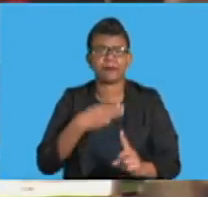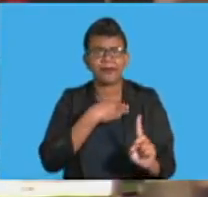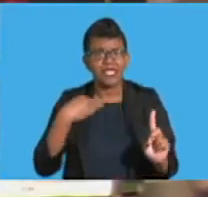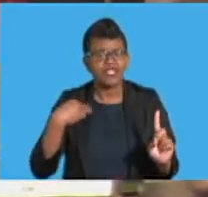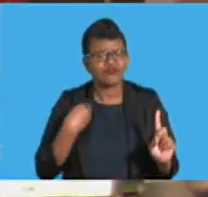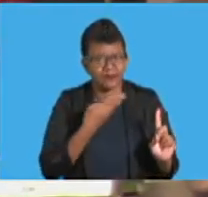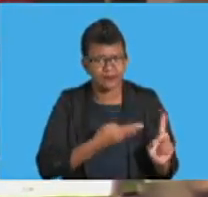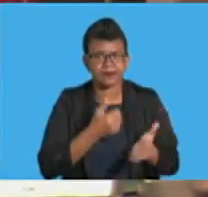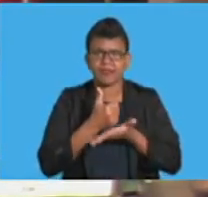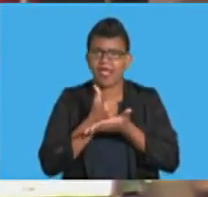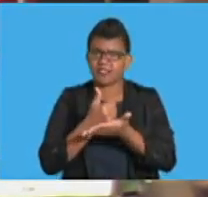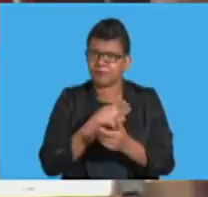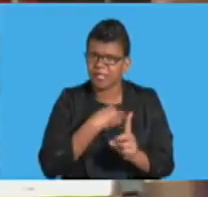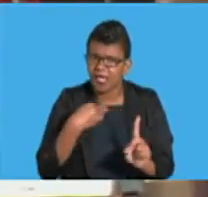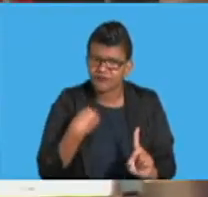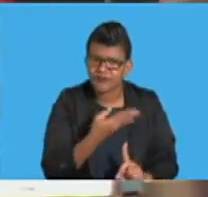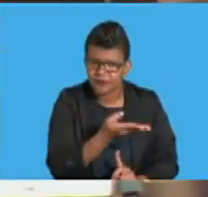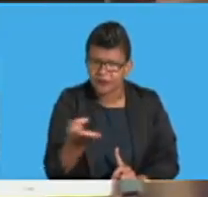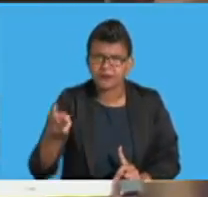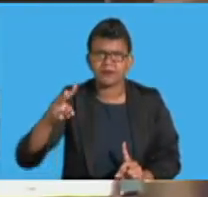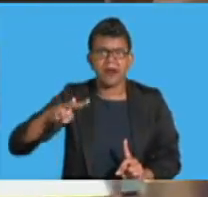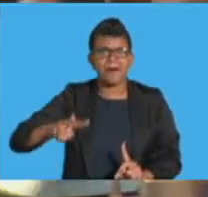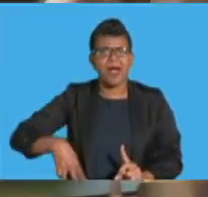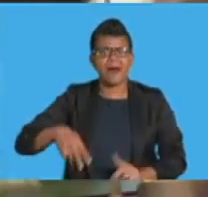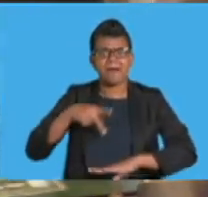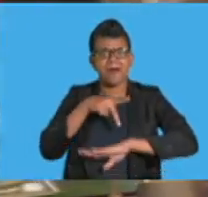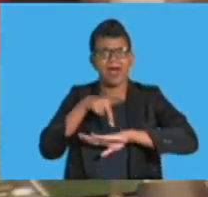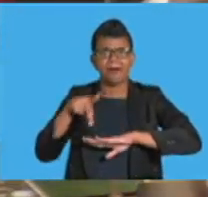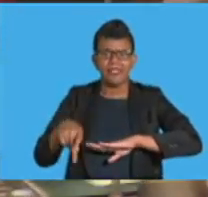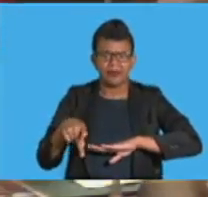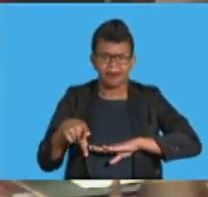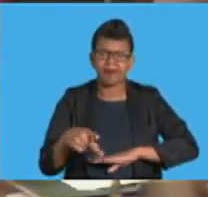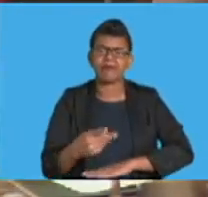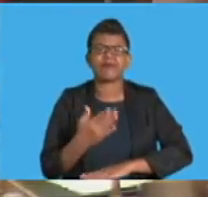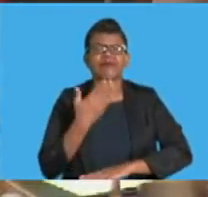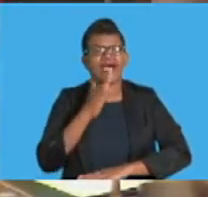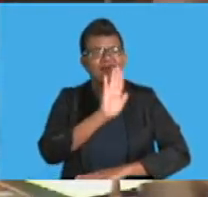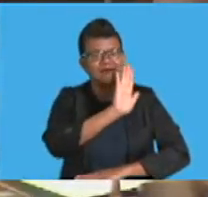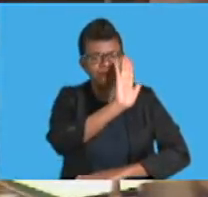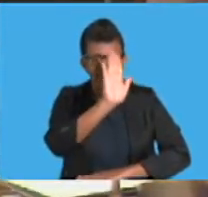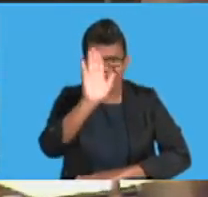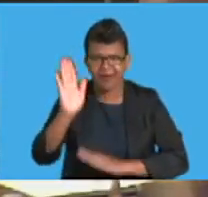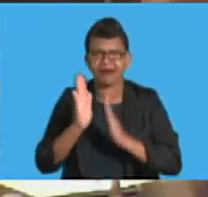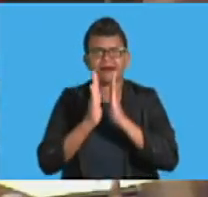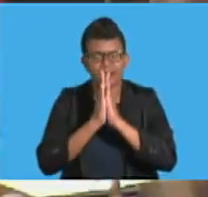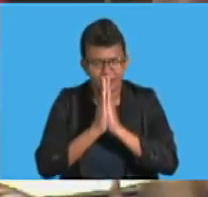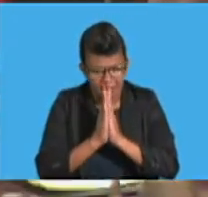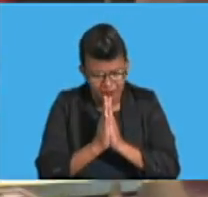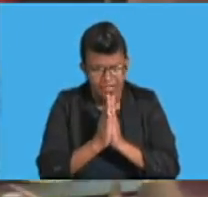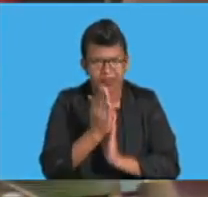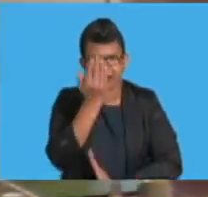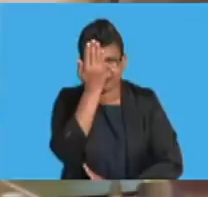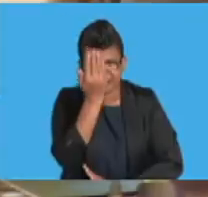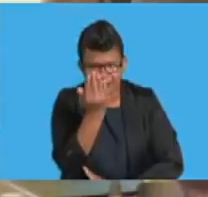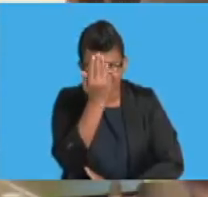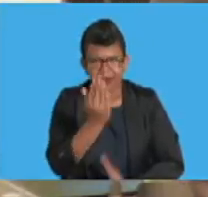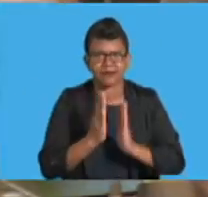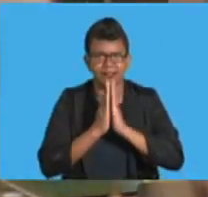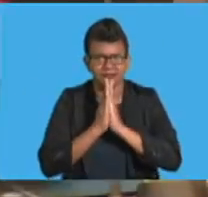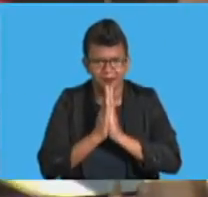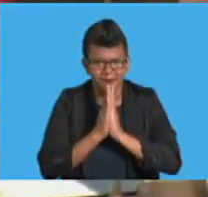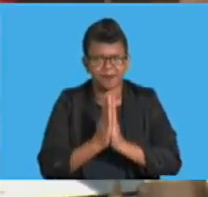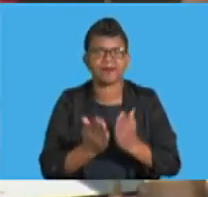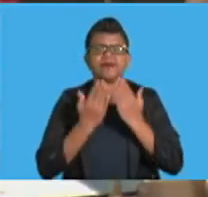Ministers, Honourable Members of Parliament, Nisam Bulavinaka, Assalamu alaikum, and a very good morning to you all. Madam Speaker, please allow